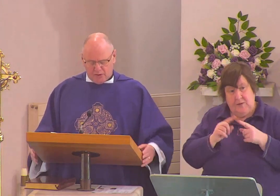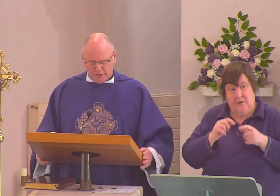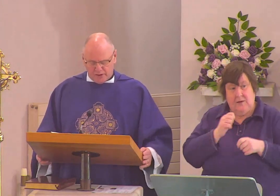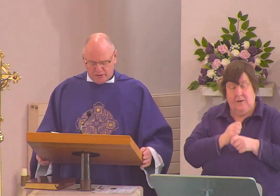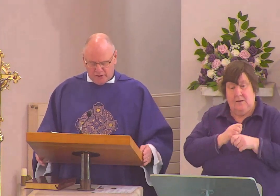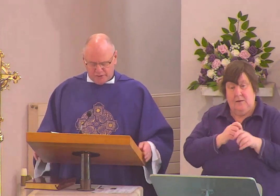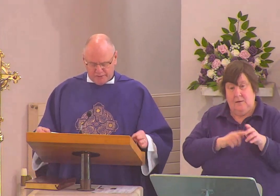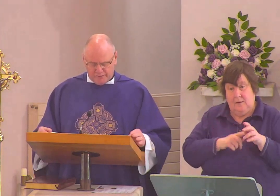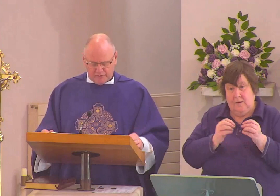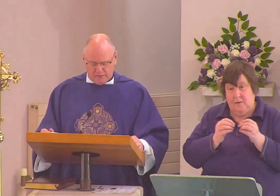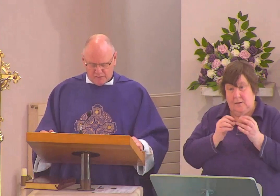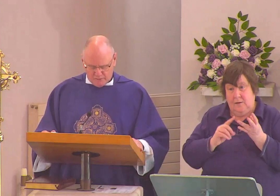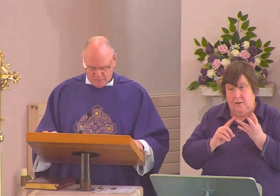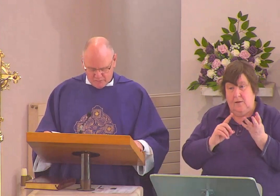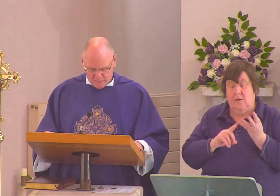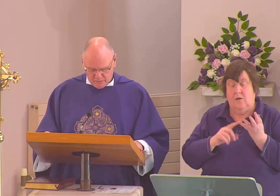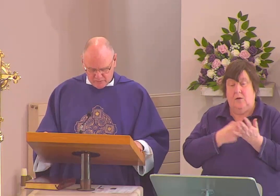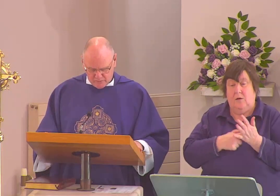Lord our God,